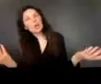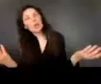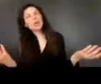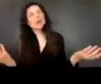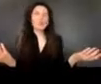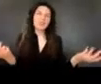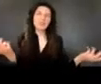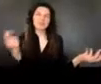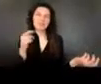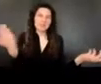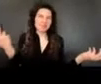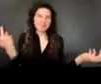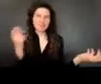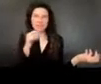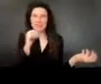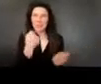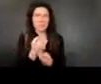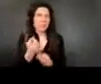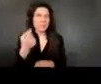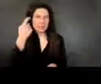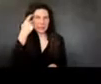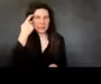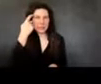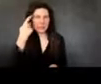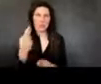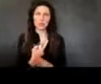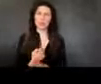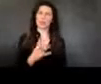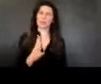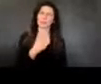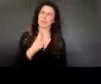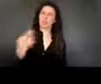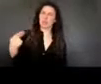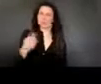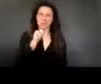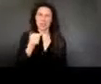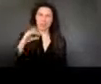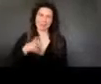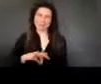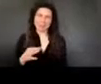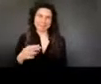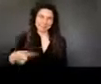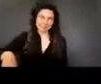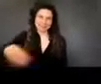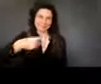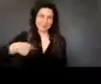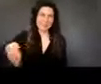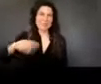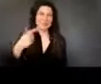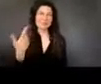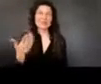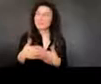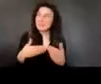doesn't make much sense, and it's hardly helpful to use official history. So even something new is going to be done on